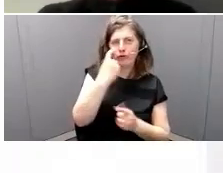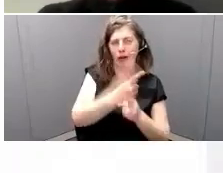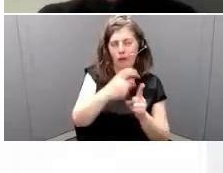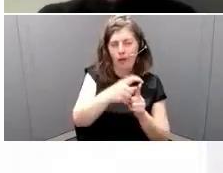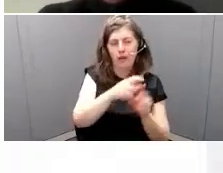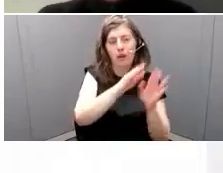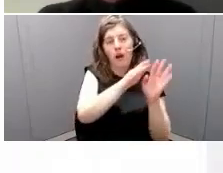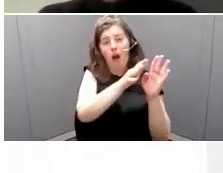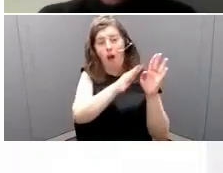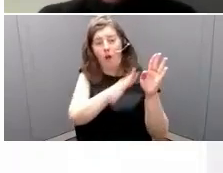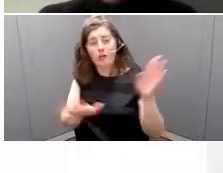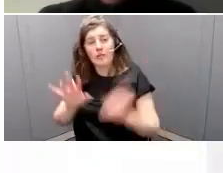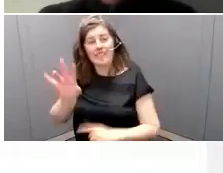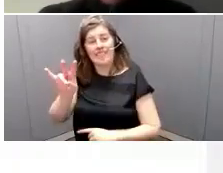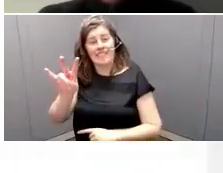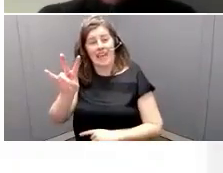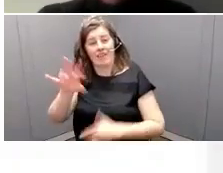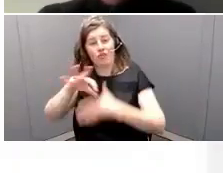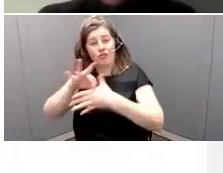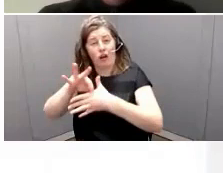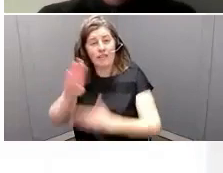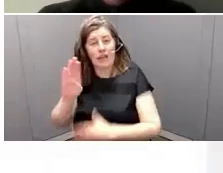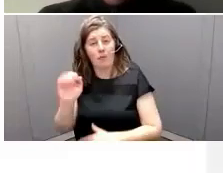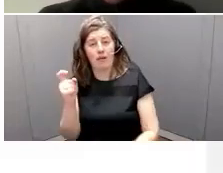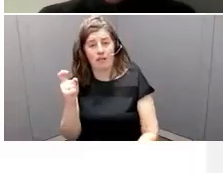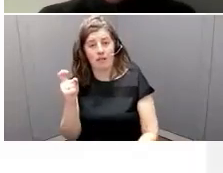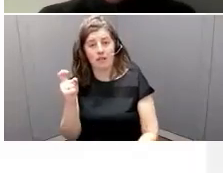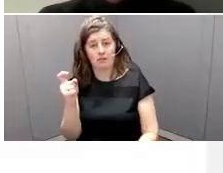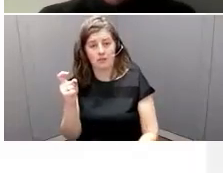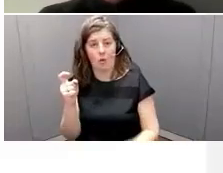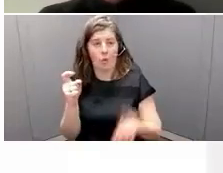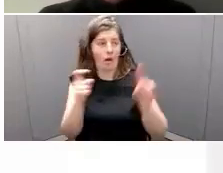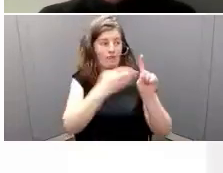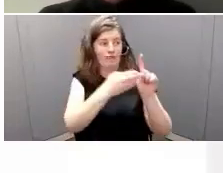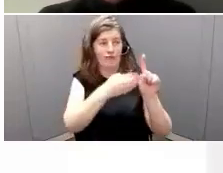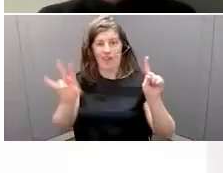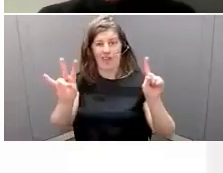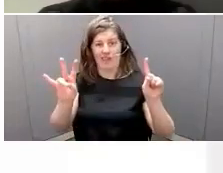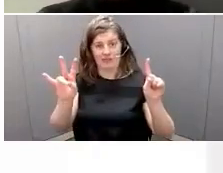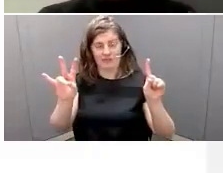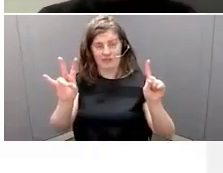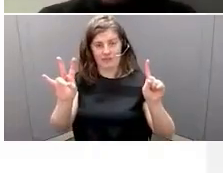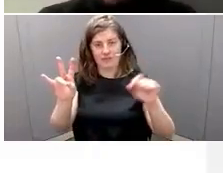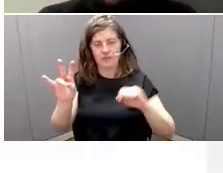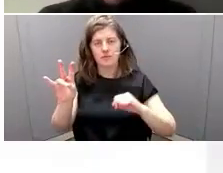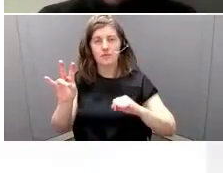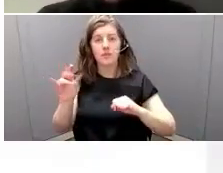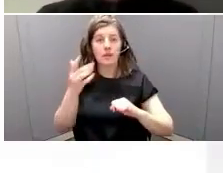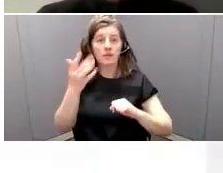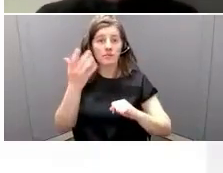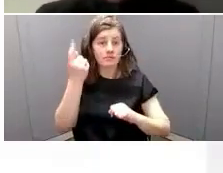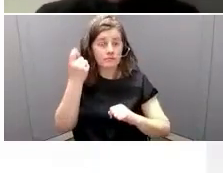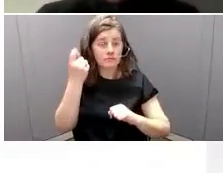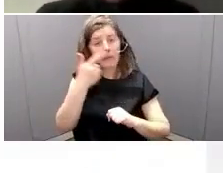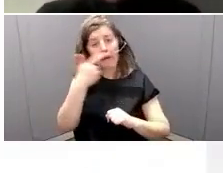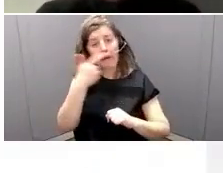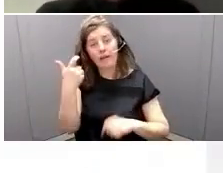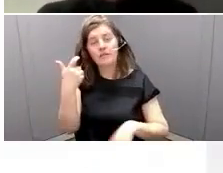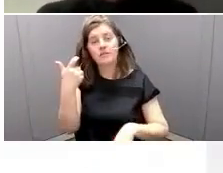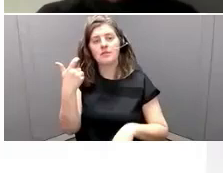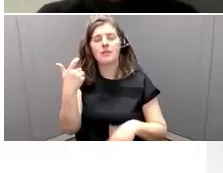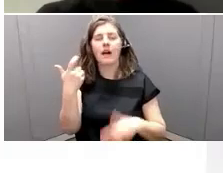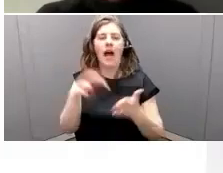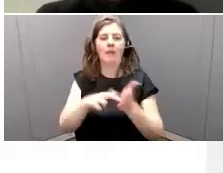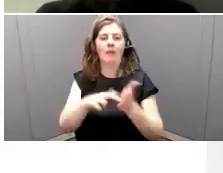up to 7 content boxes. So due to the fact that, I mean,